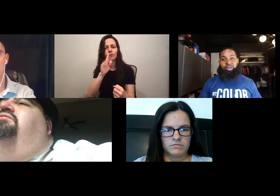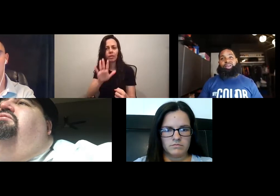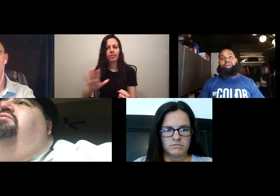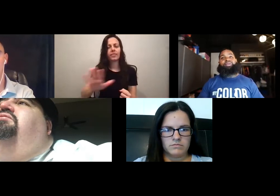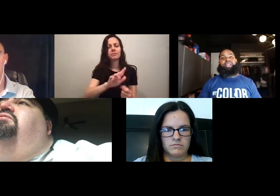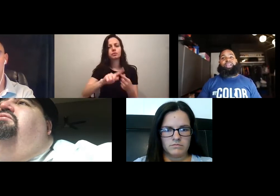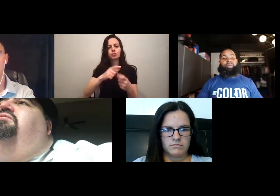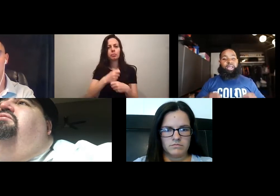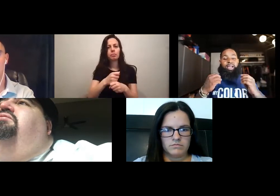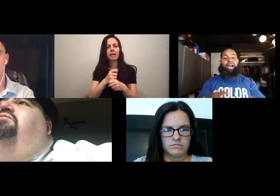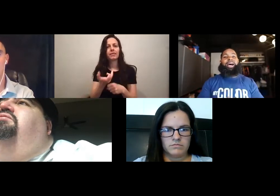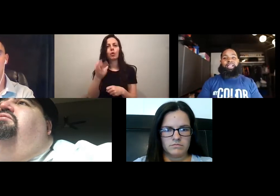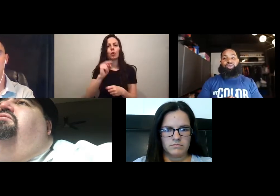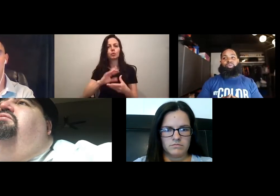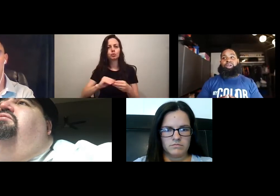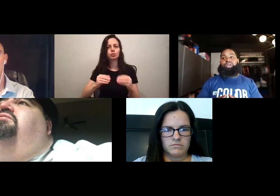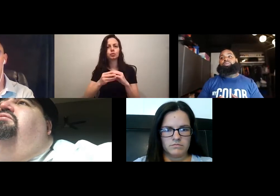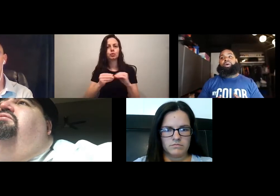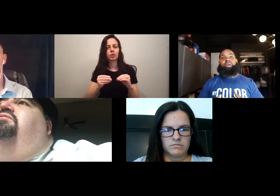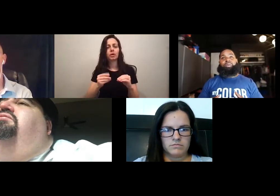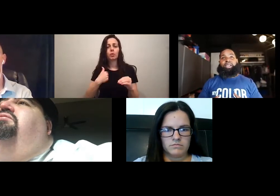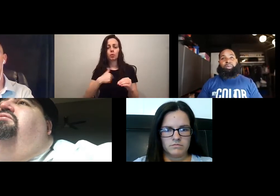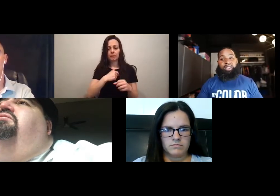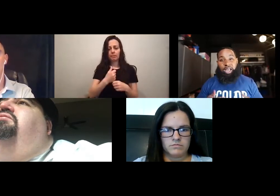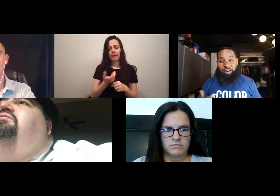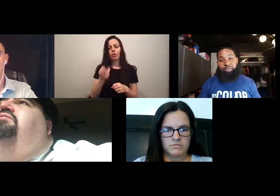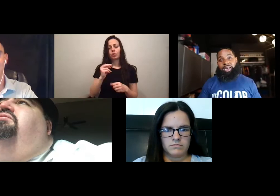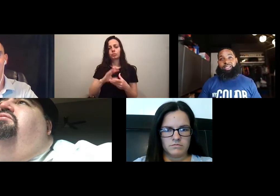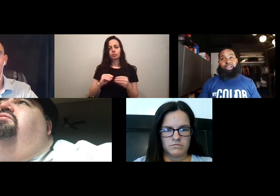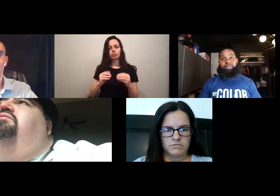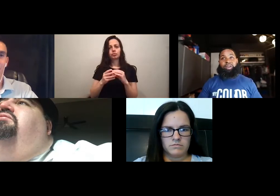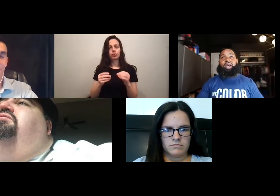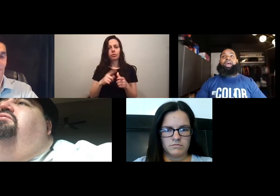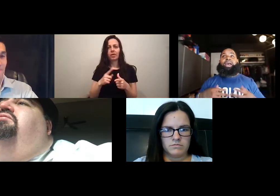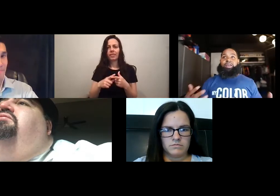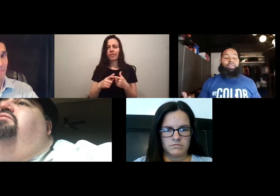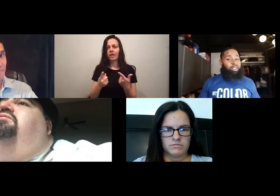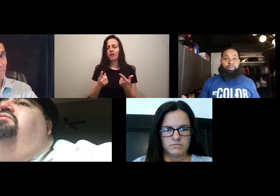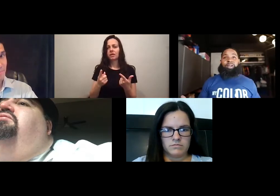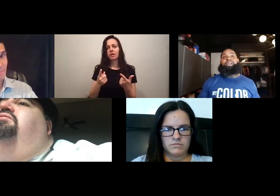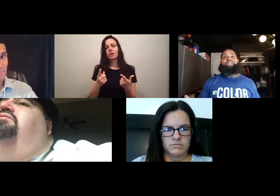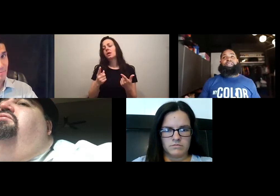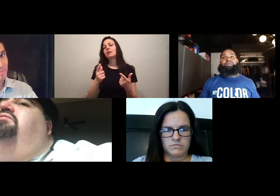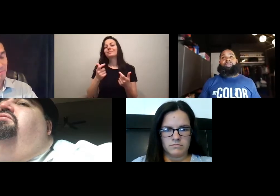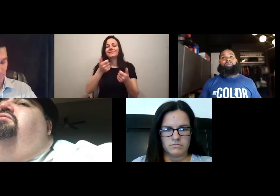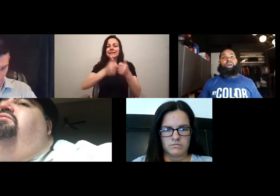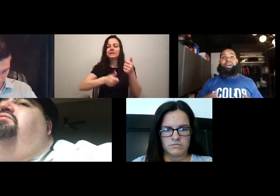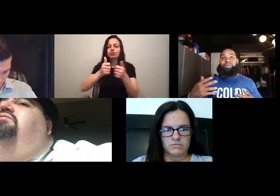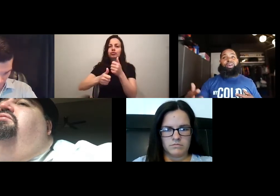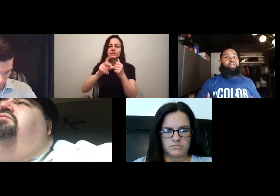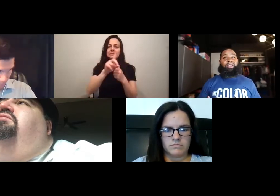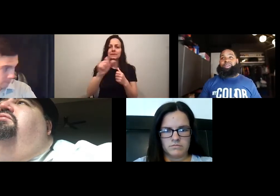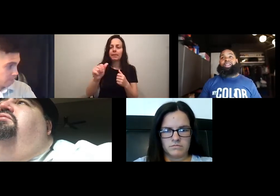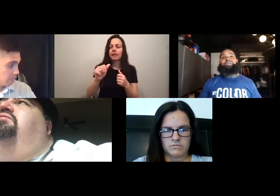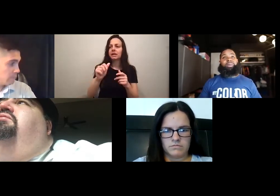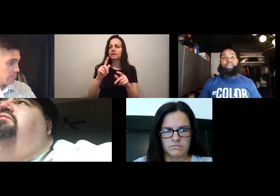create our own narratives, then we can guide this world into a better place, because everybody's different. Every disability is different. What I feel